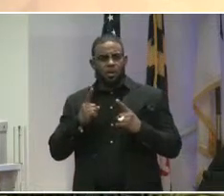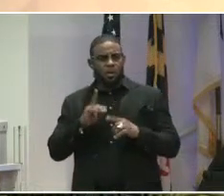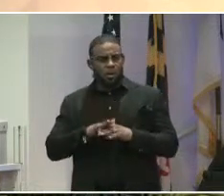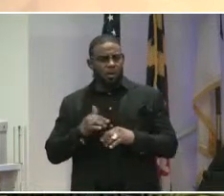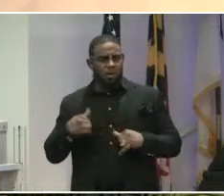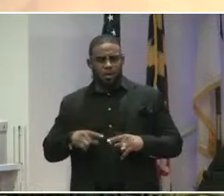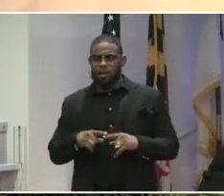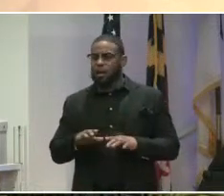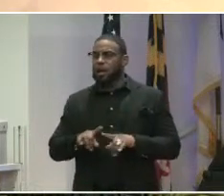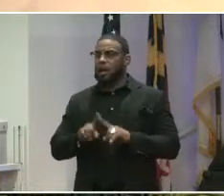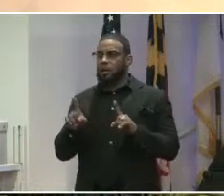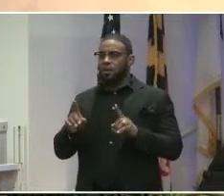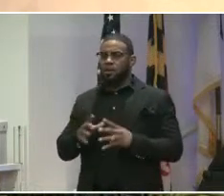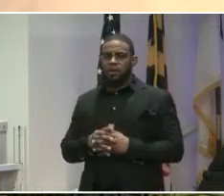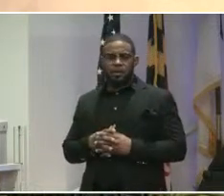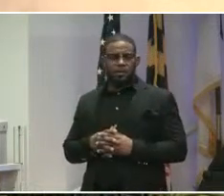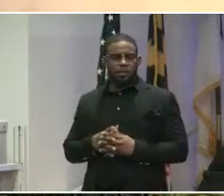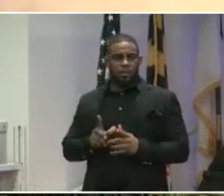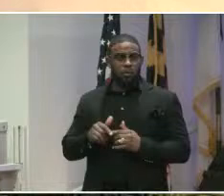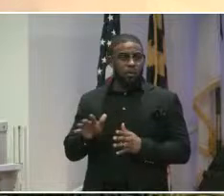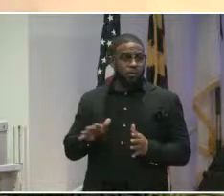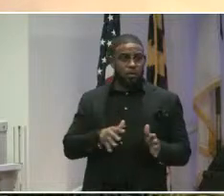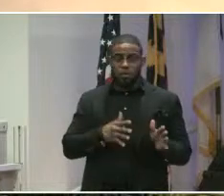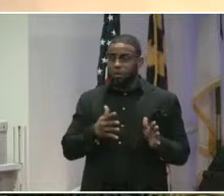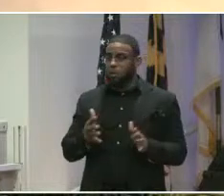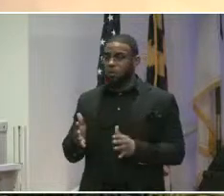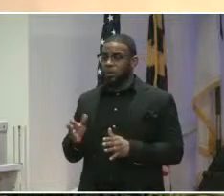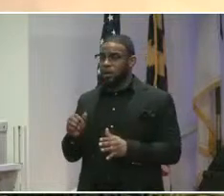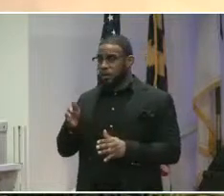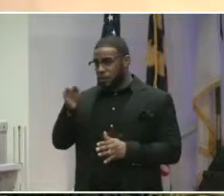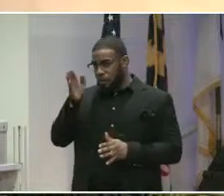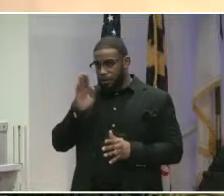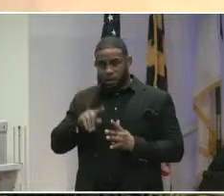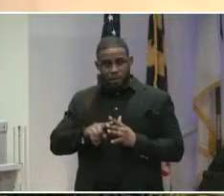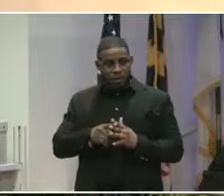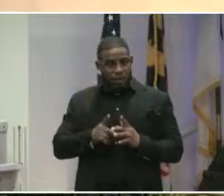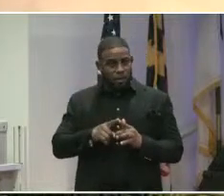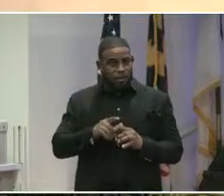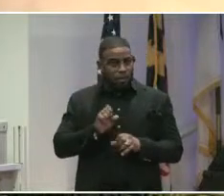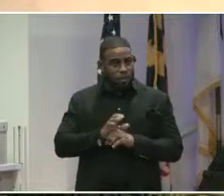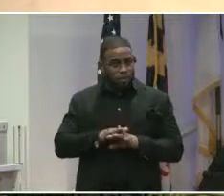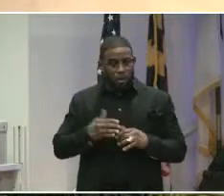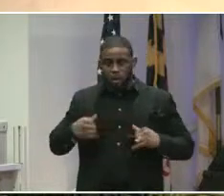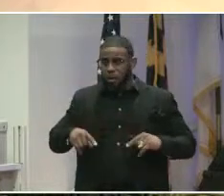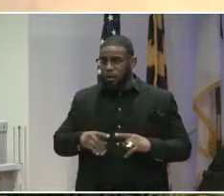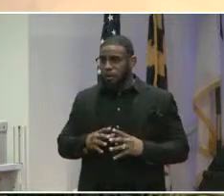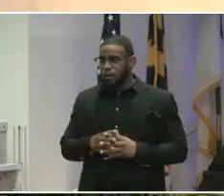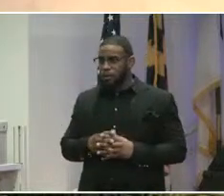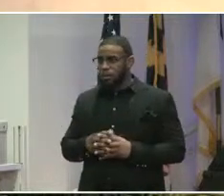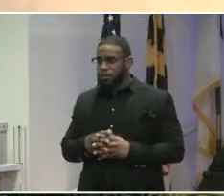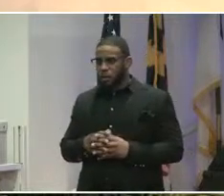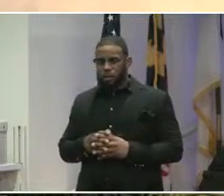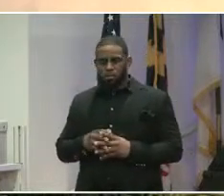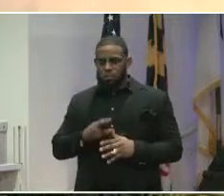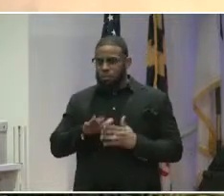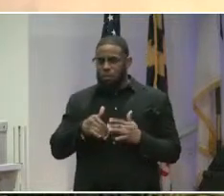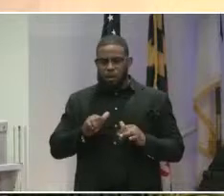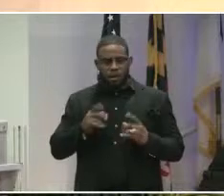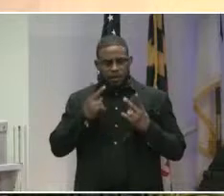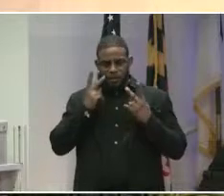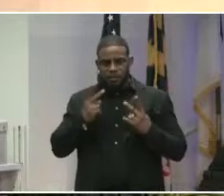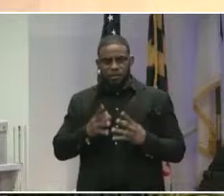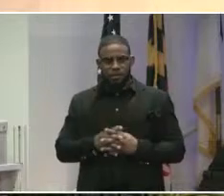us. However, when the wind of God begins to work on us, all we can